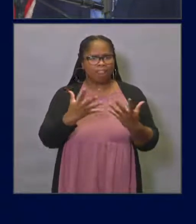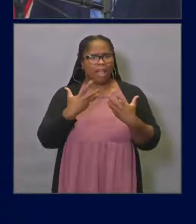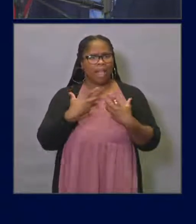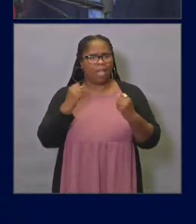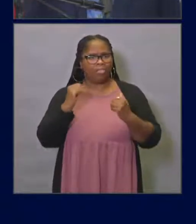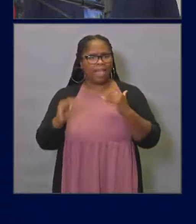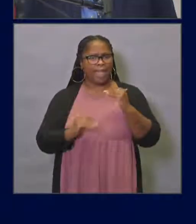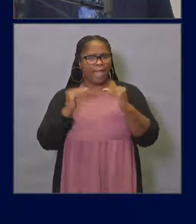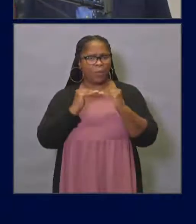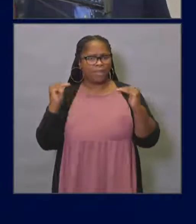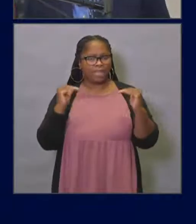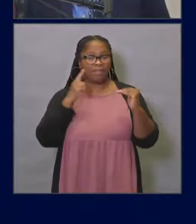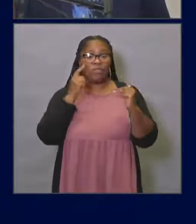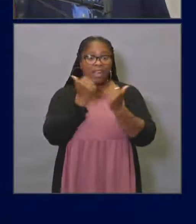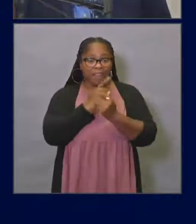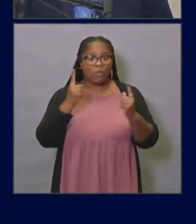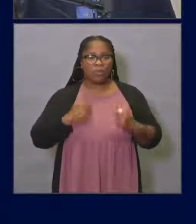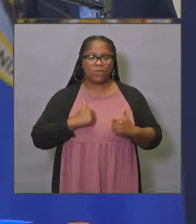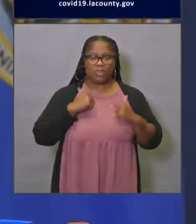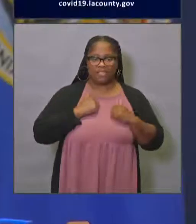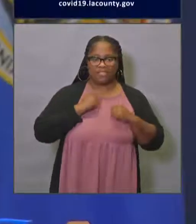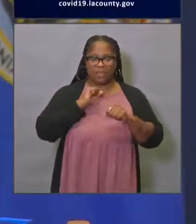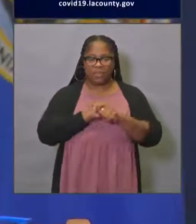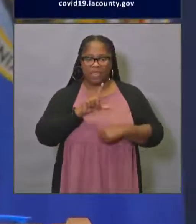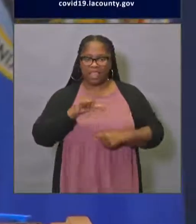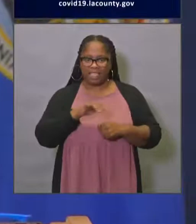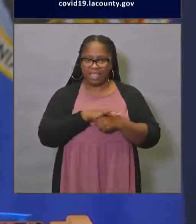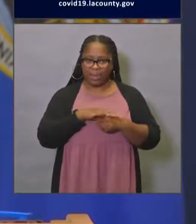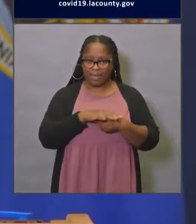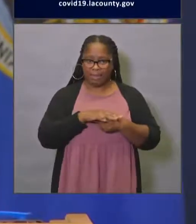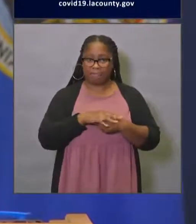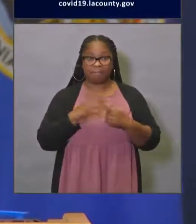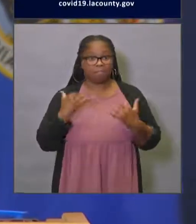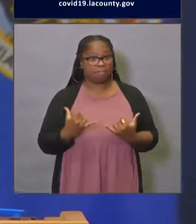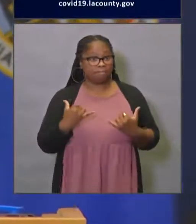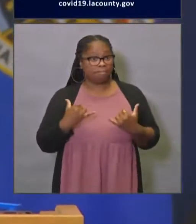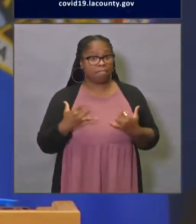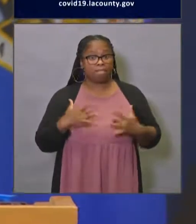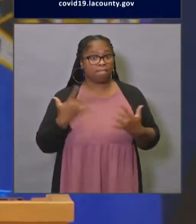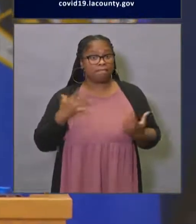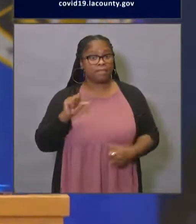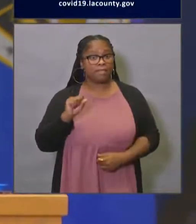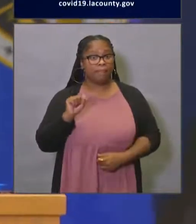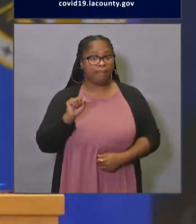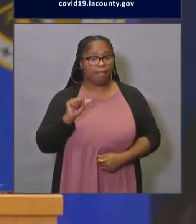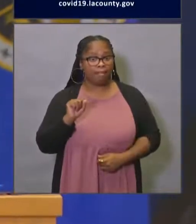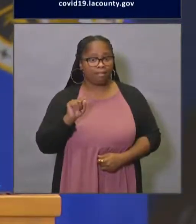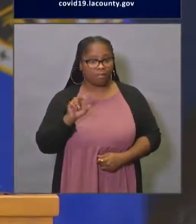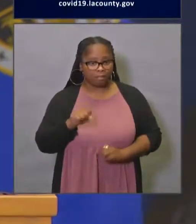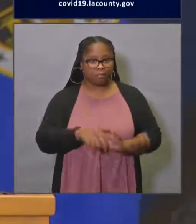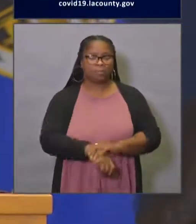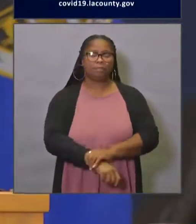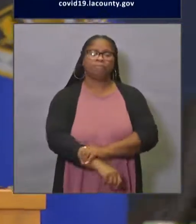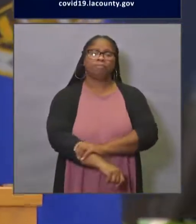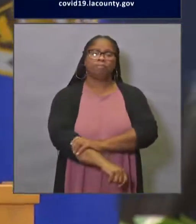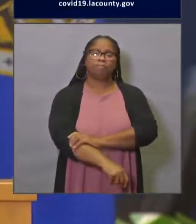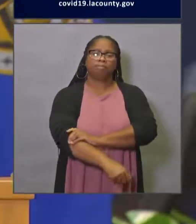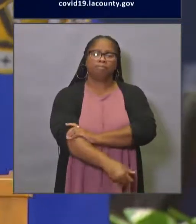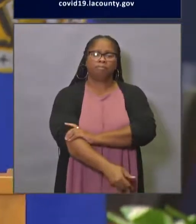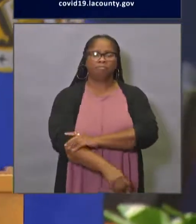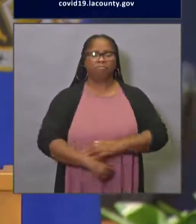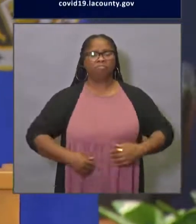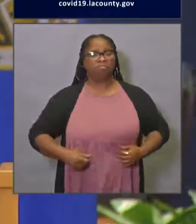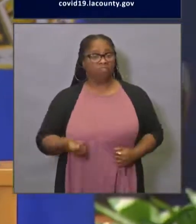works here in LA County. And now to update you on our current status. I want to first note that we've